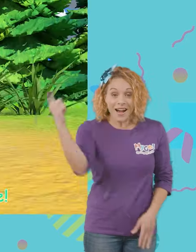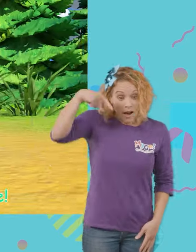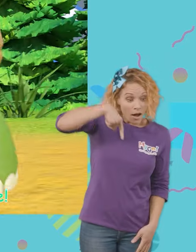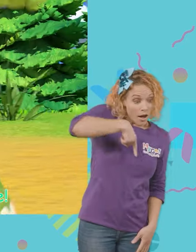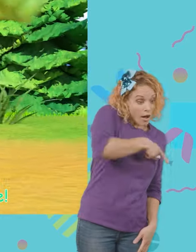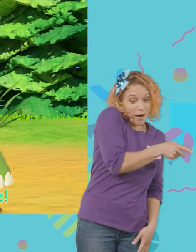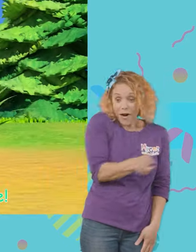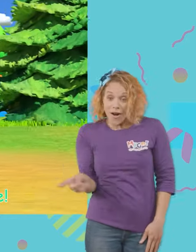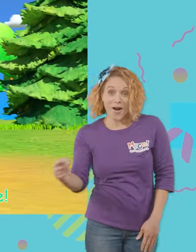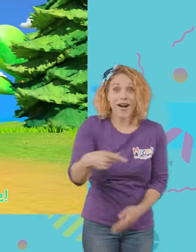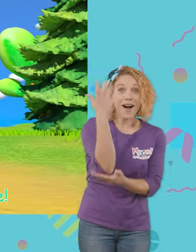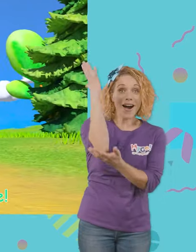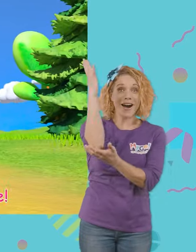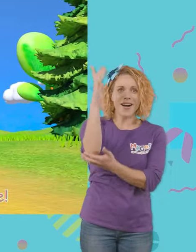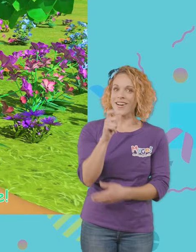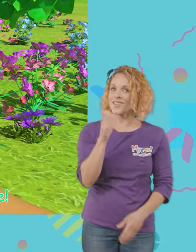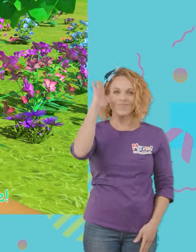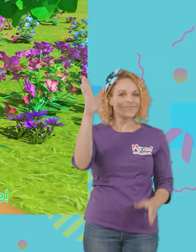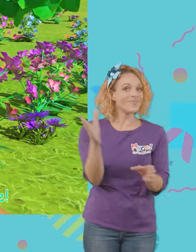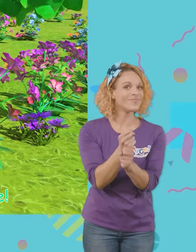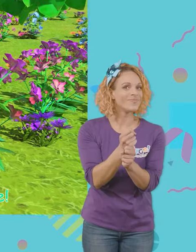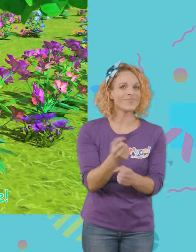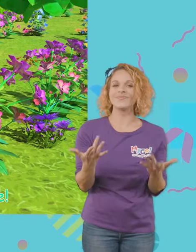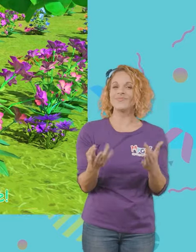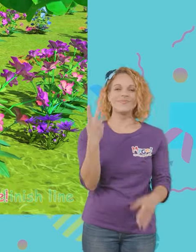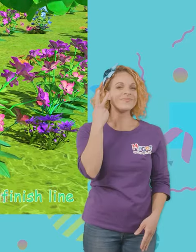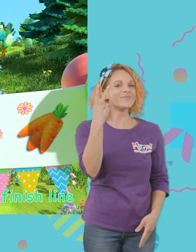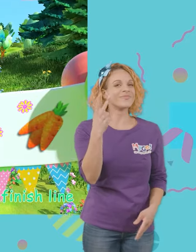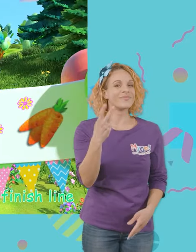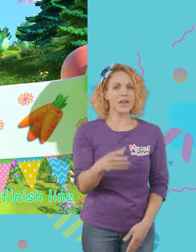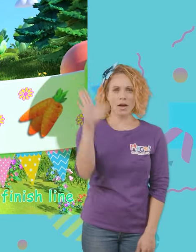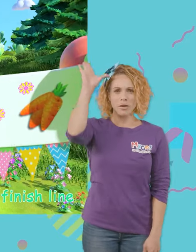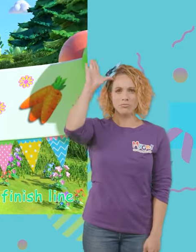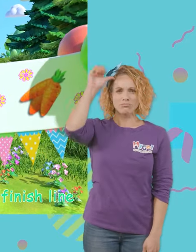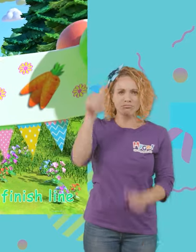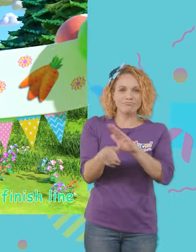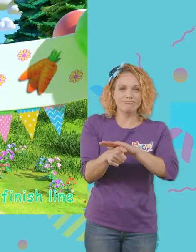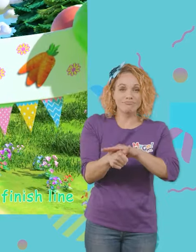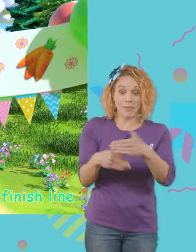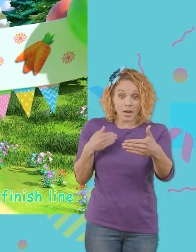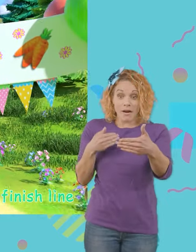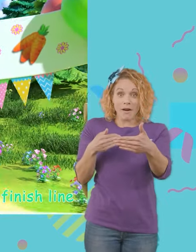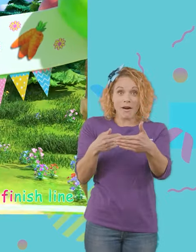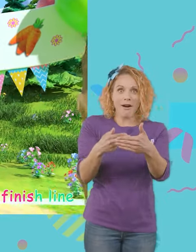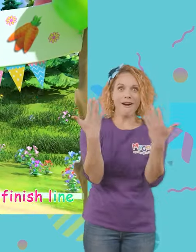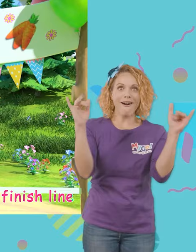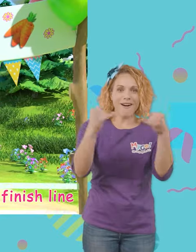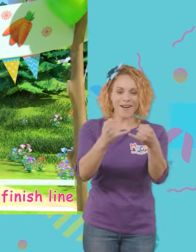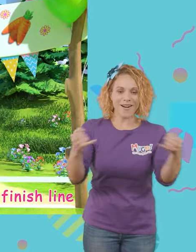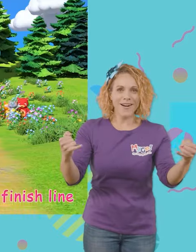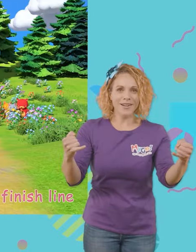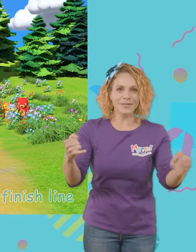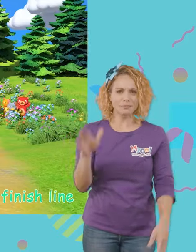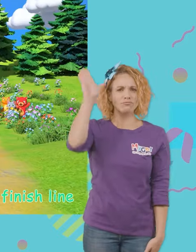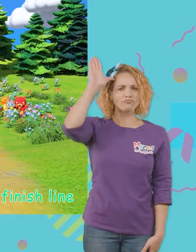go Down the road, around the tree, who will win? Just wait and see The determined tortoise nearly reached the finish line